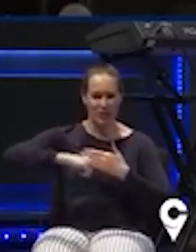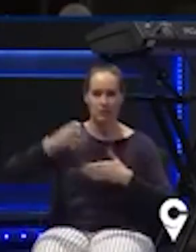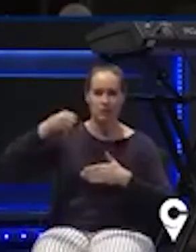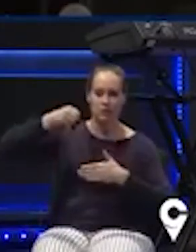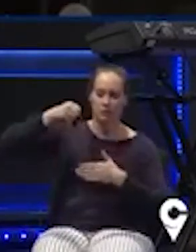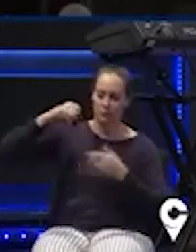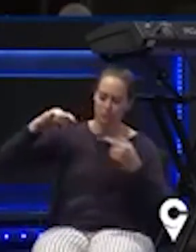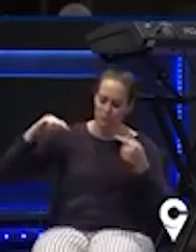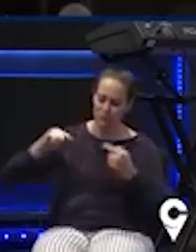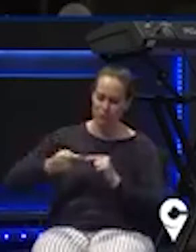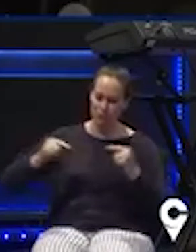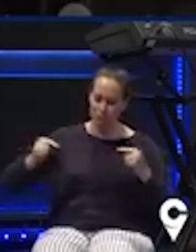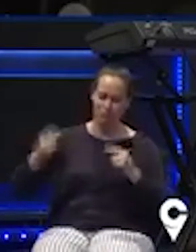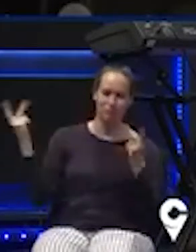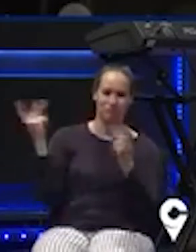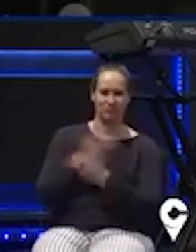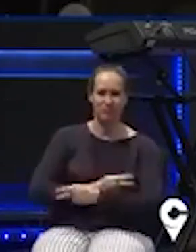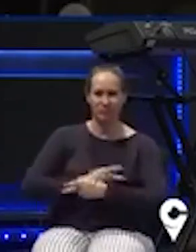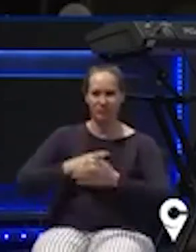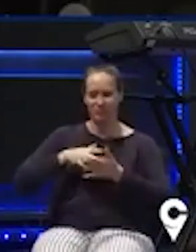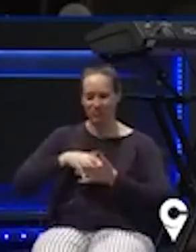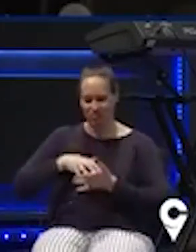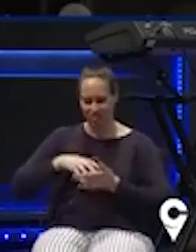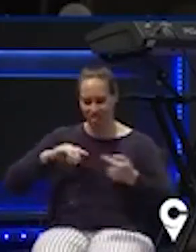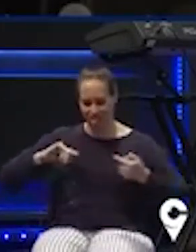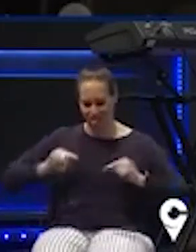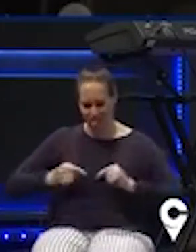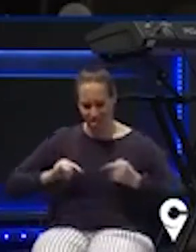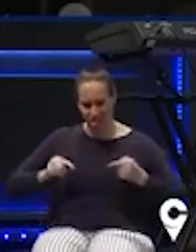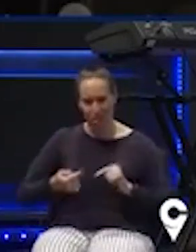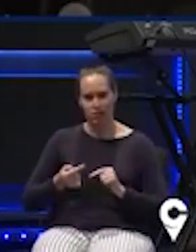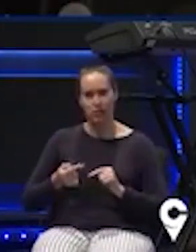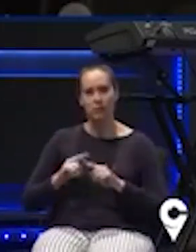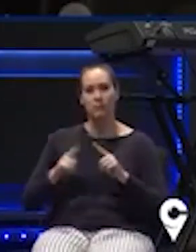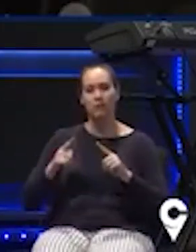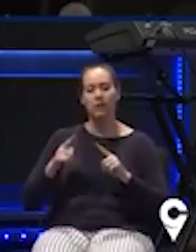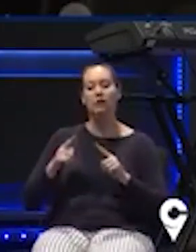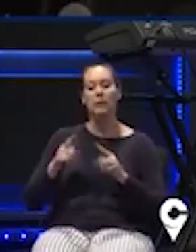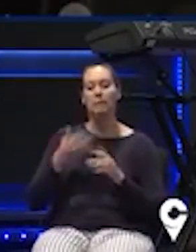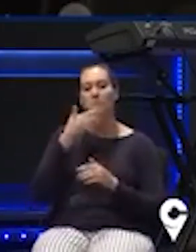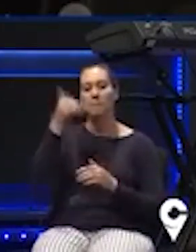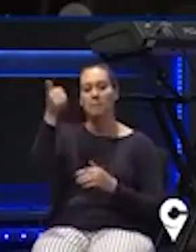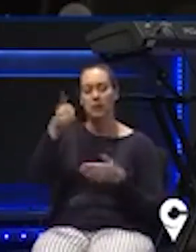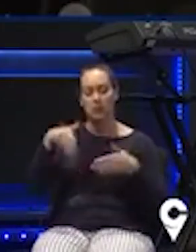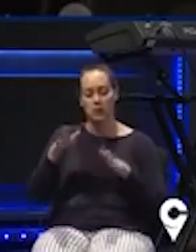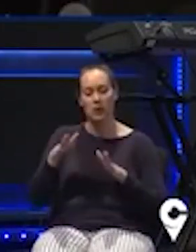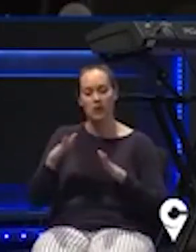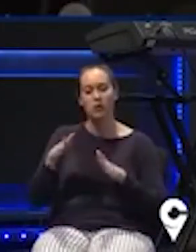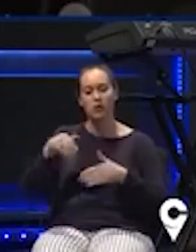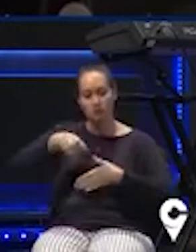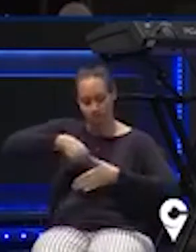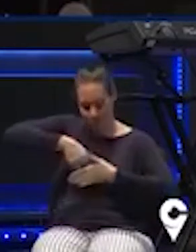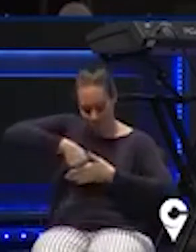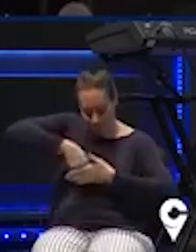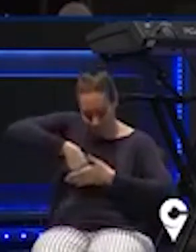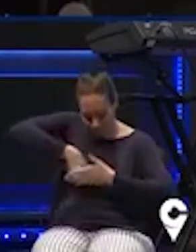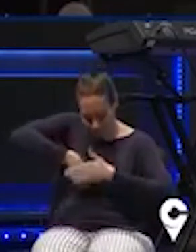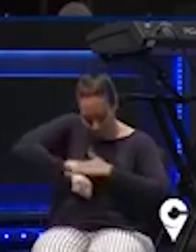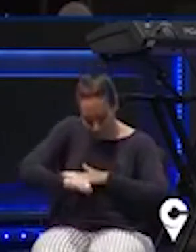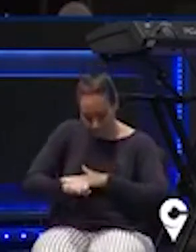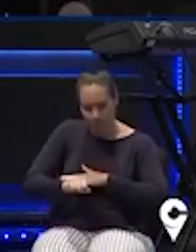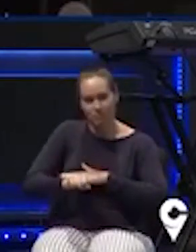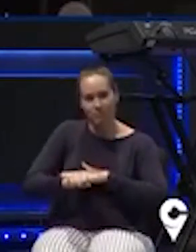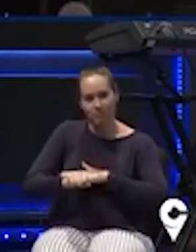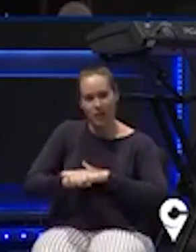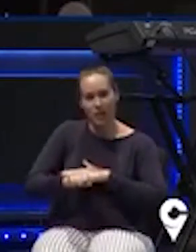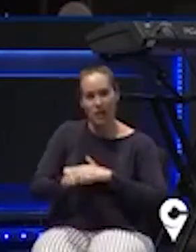difficult process. God teaches us the best way to enter this world is in a position of humility with